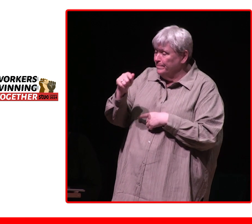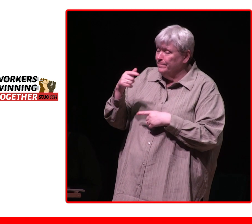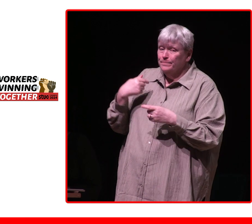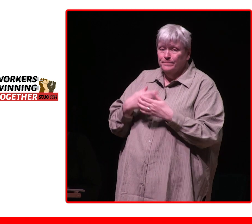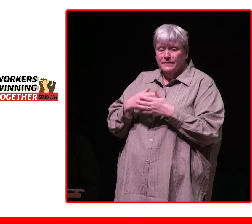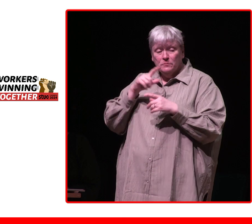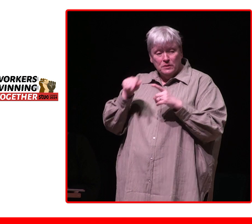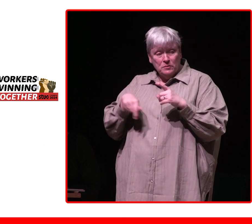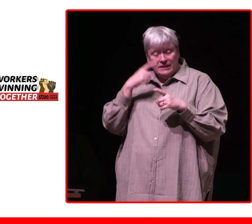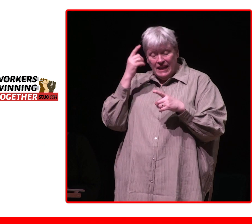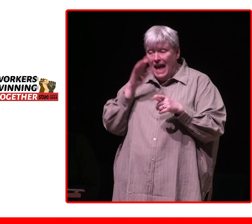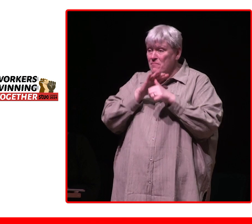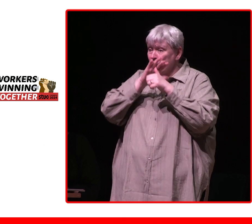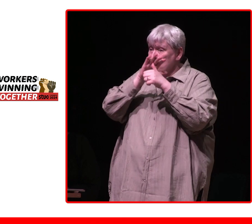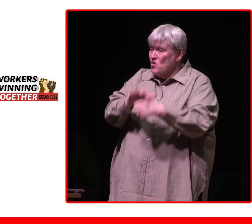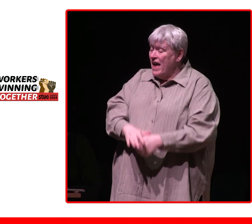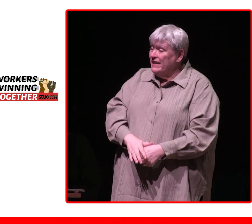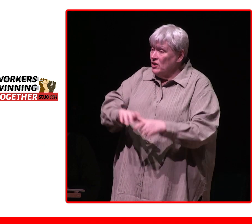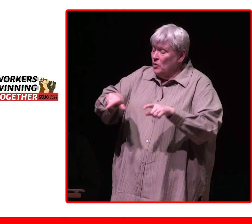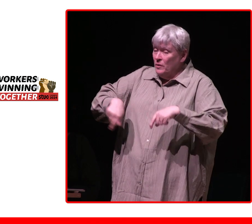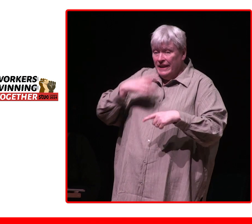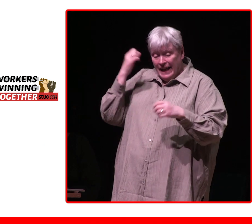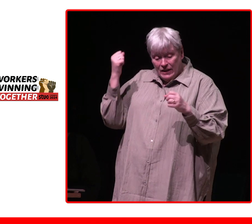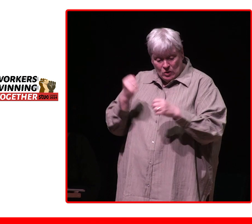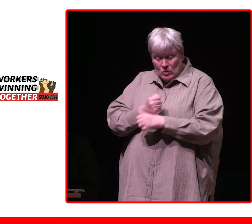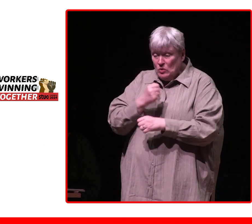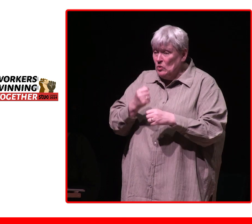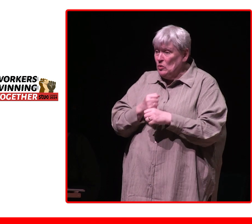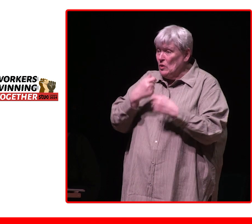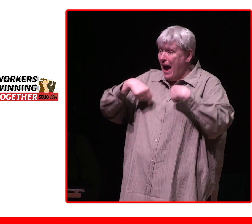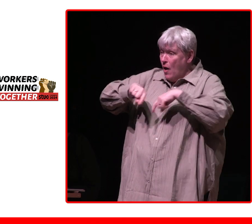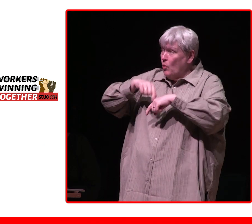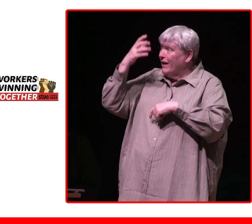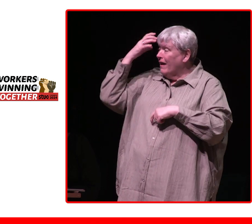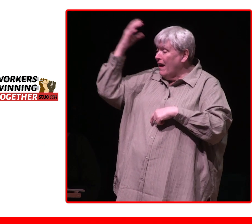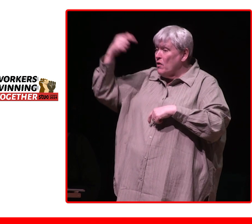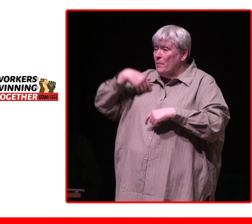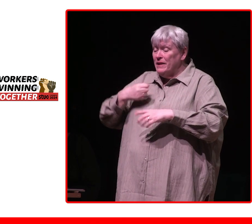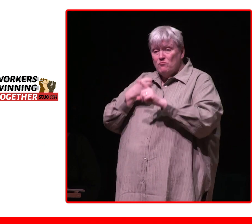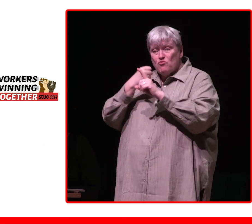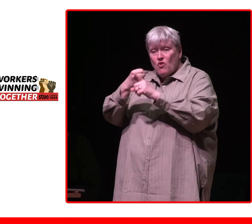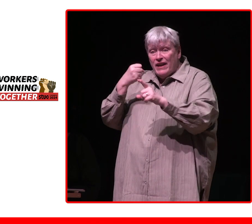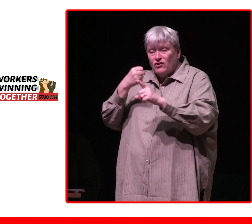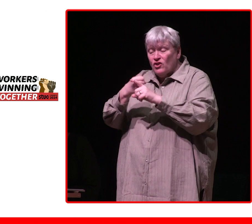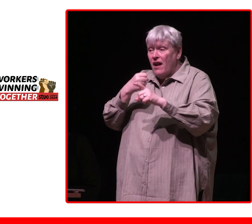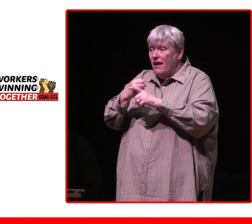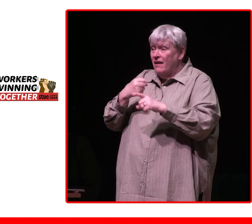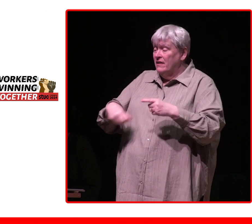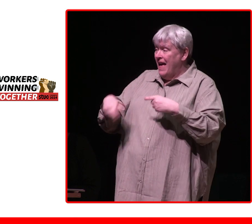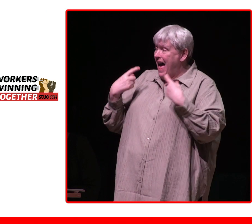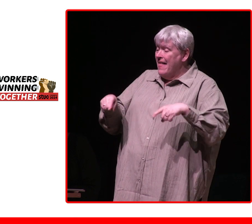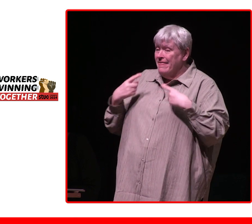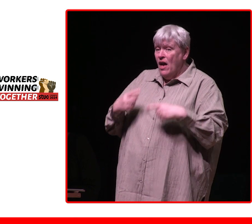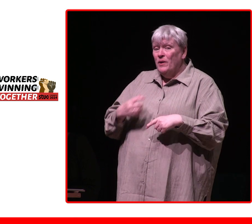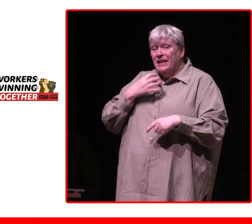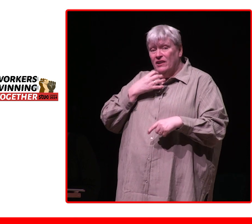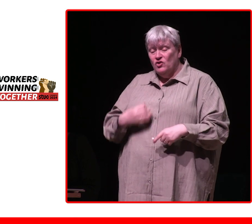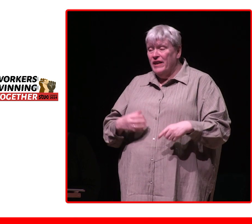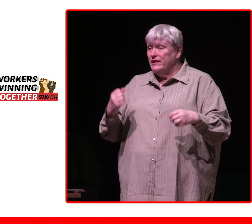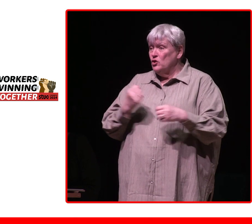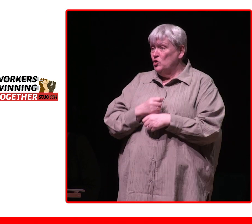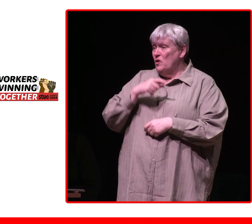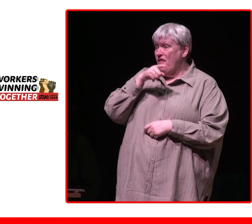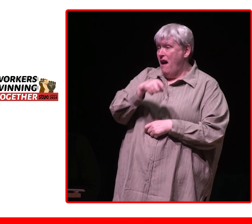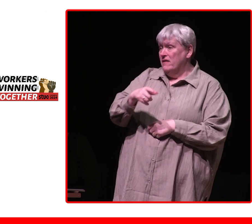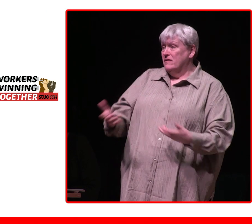so we can put pressure. What we can do is put pressure on our governments, because it's our governments that's allowing the Israelis to act with